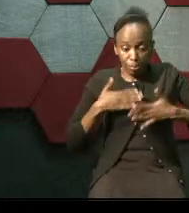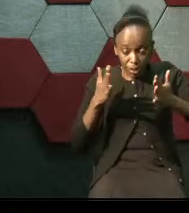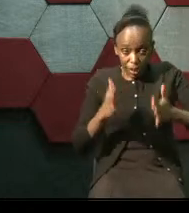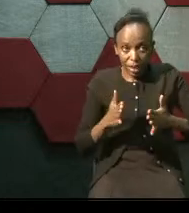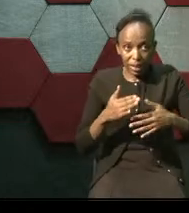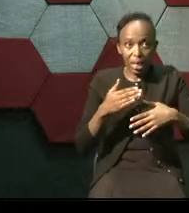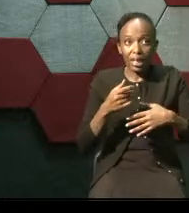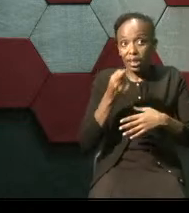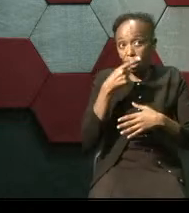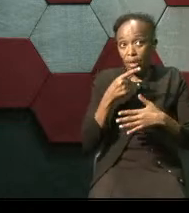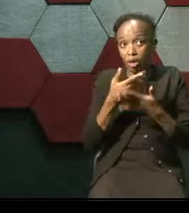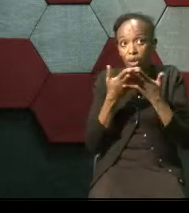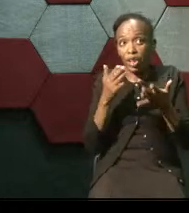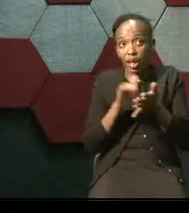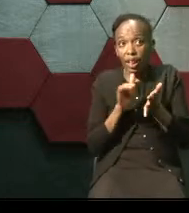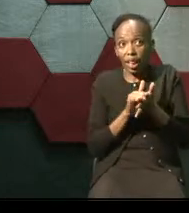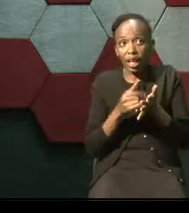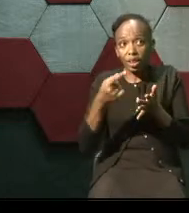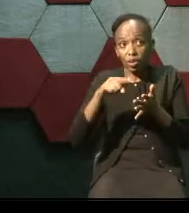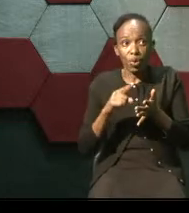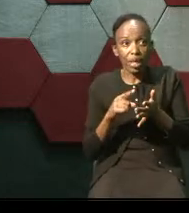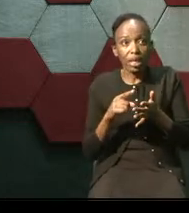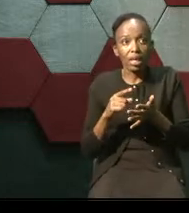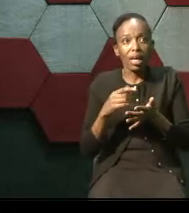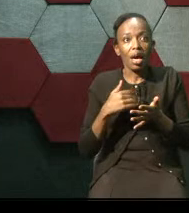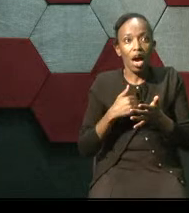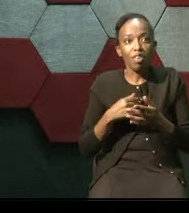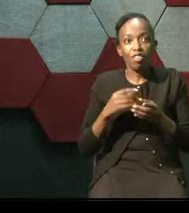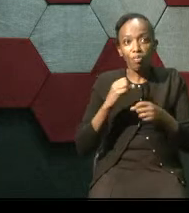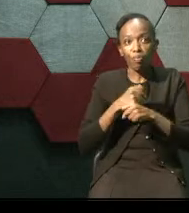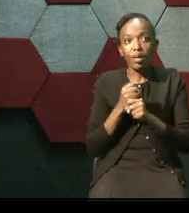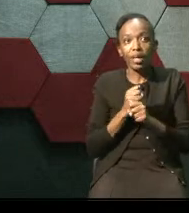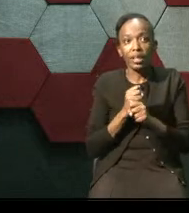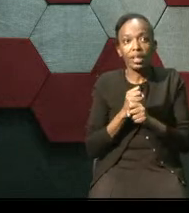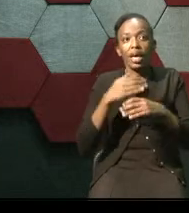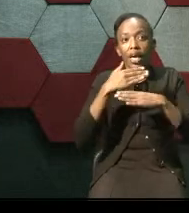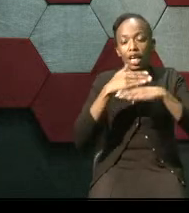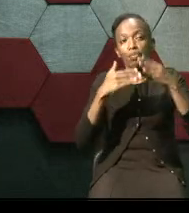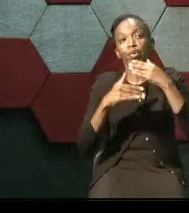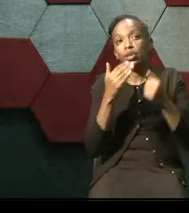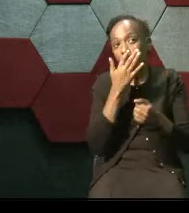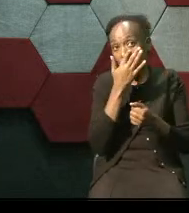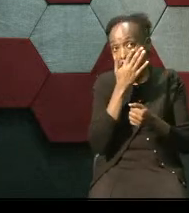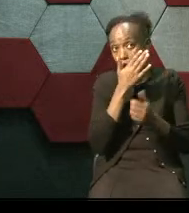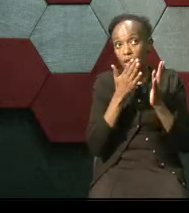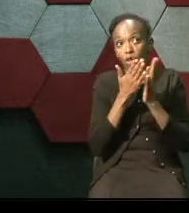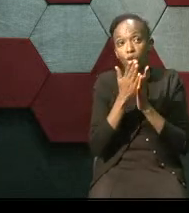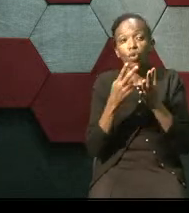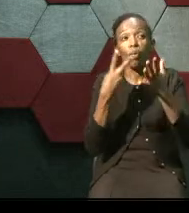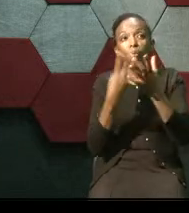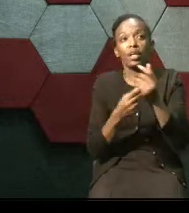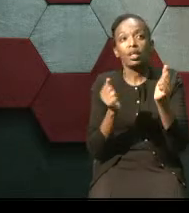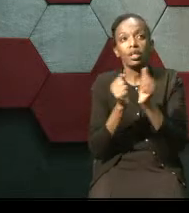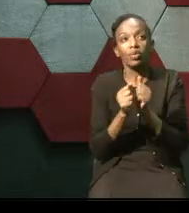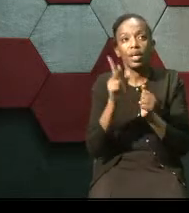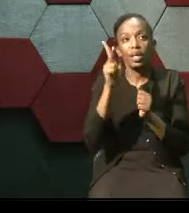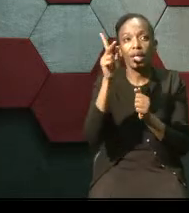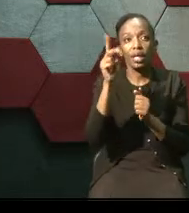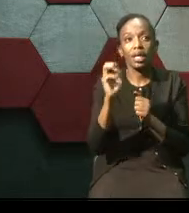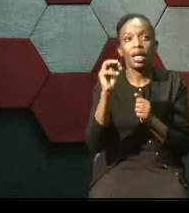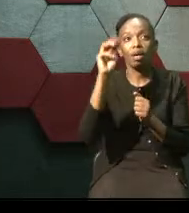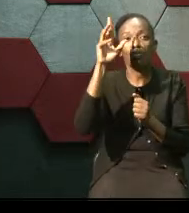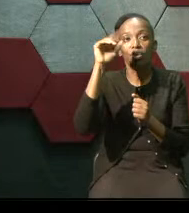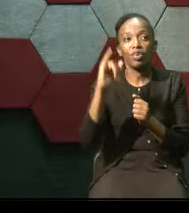breathalyzer is a medical kit that we have designed and built through partnership with Cambridge Leafy.